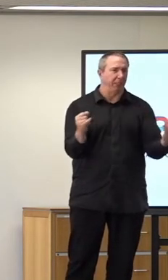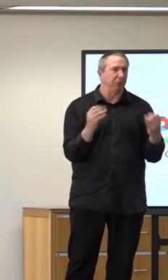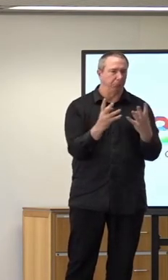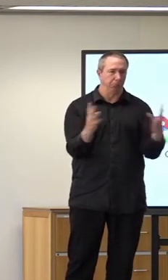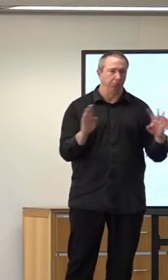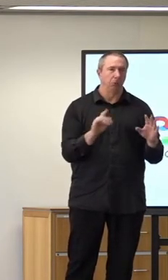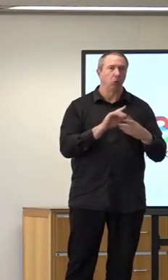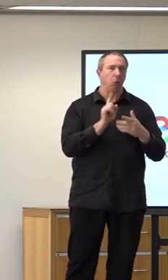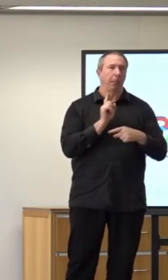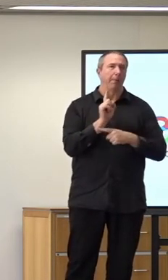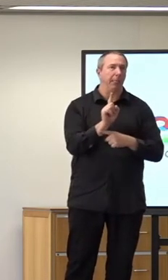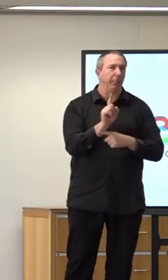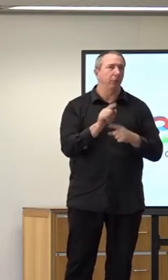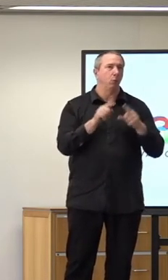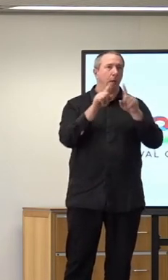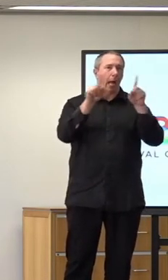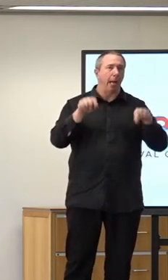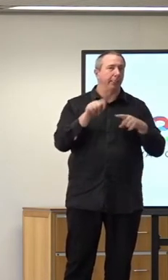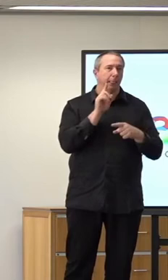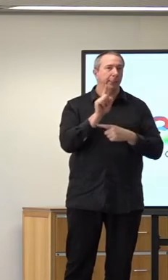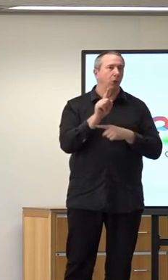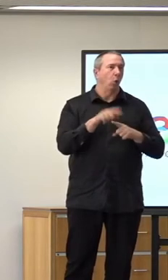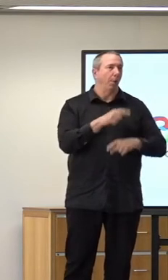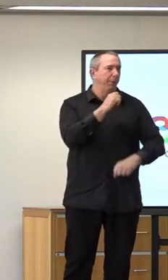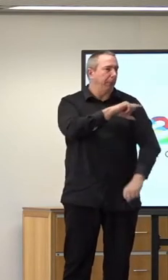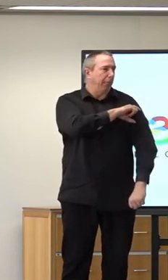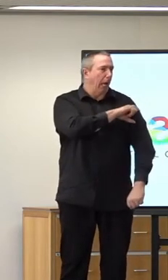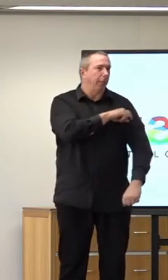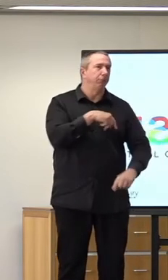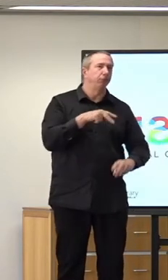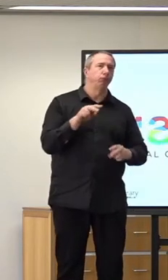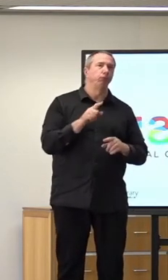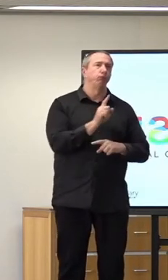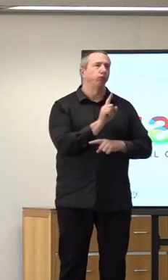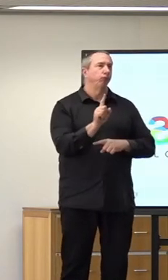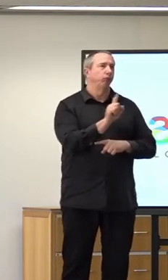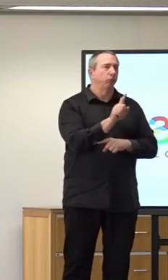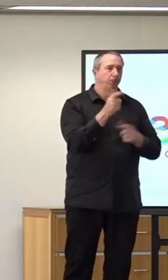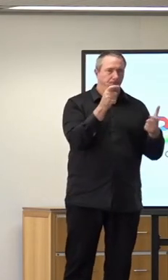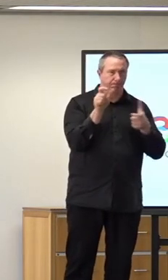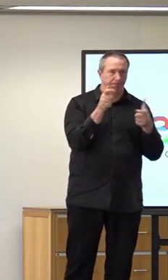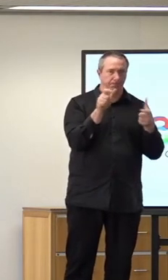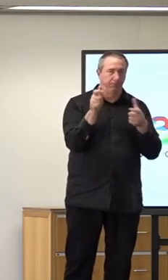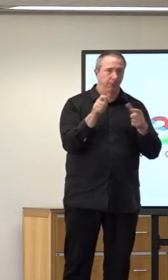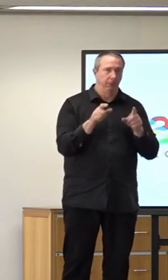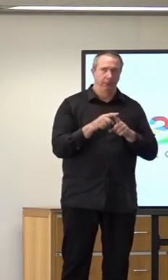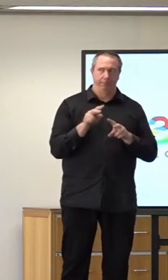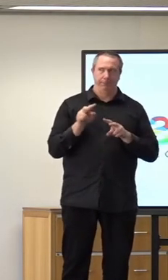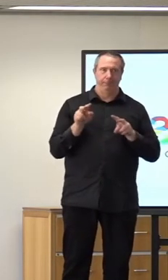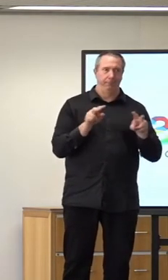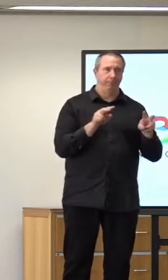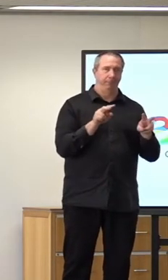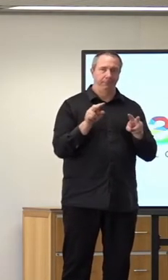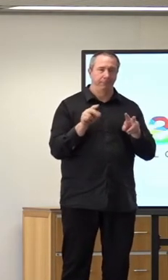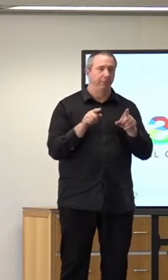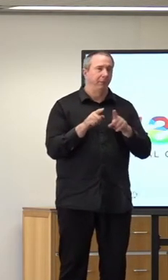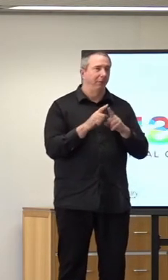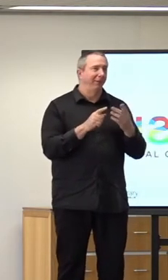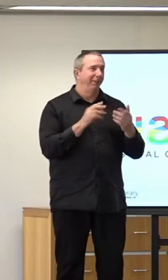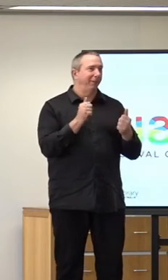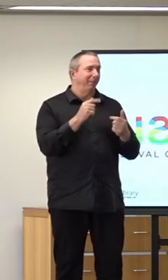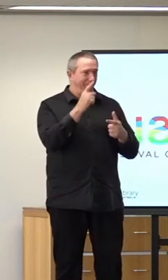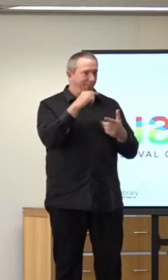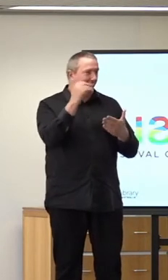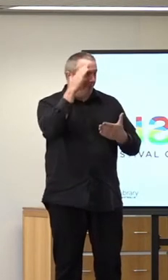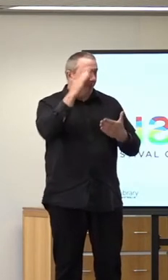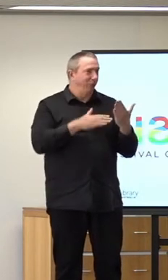these kind of, you know, security guards are walking around. And I think kind of, you know, decoding lots of those experiences